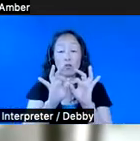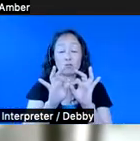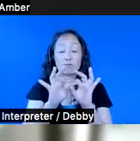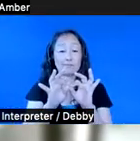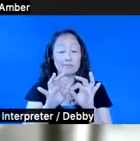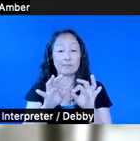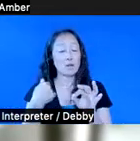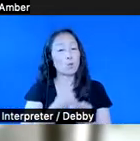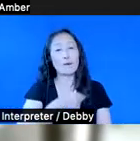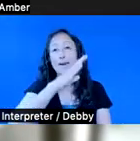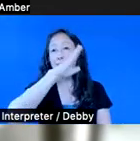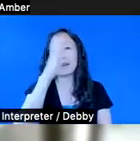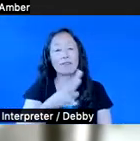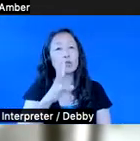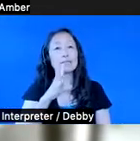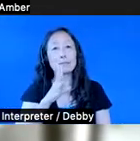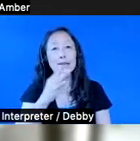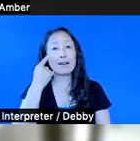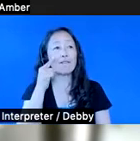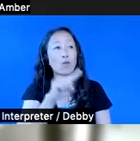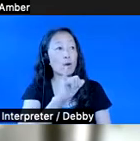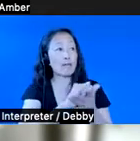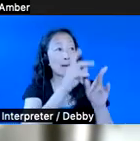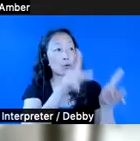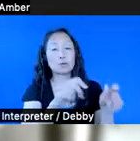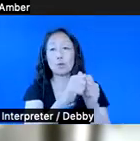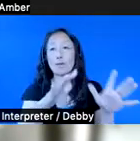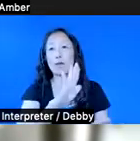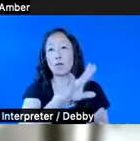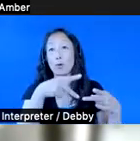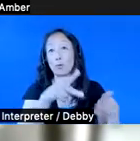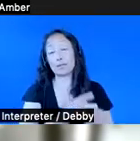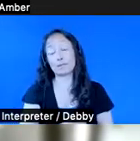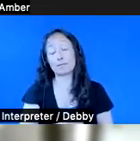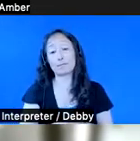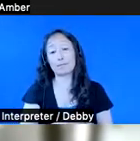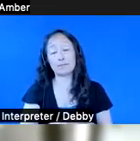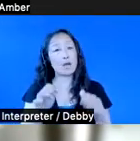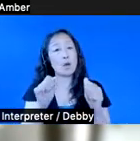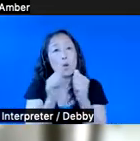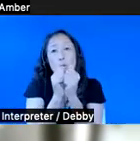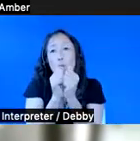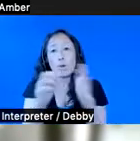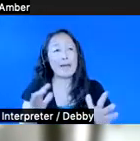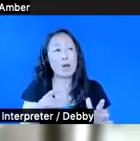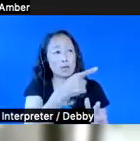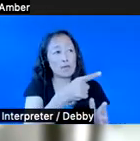ever for or on behalf of a victim without their permission, without their informed